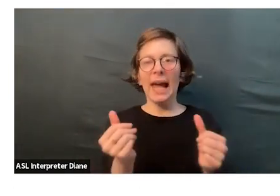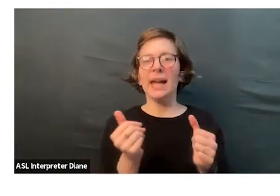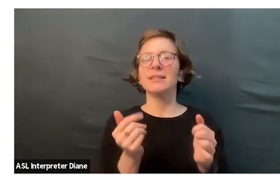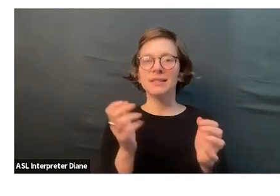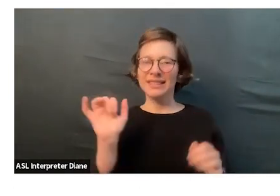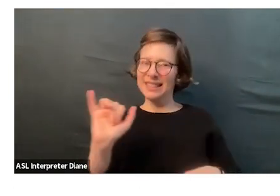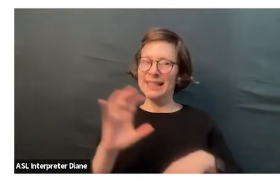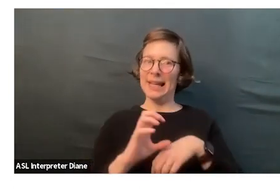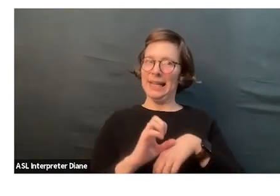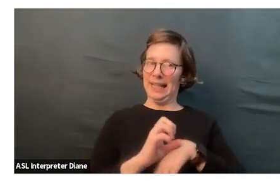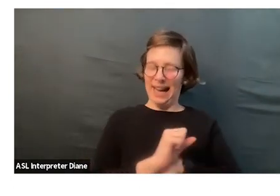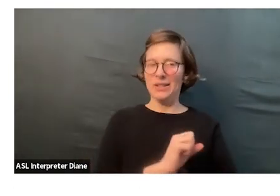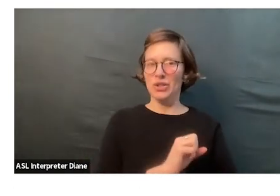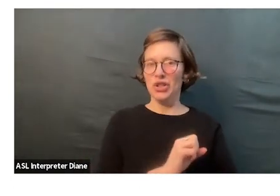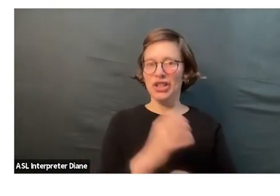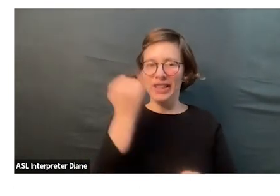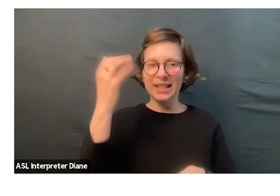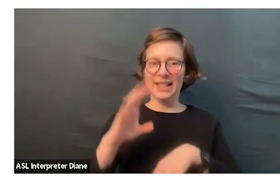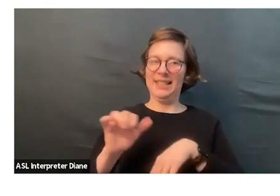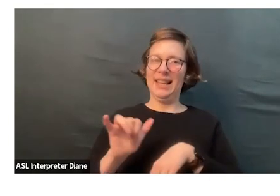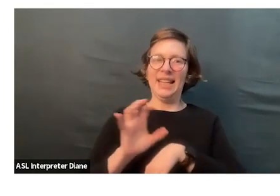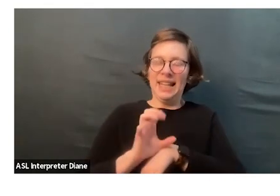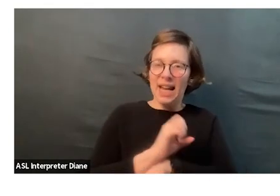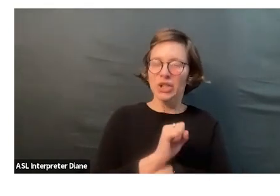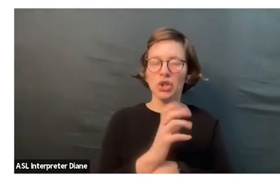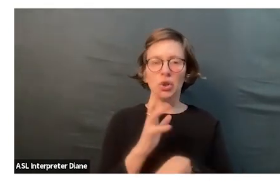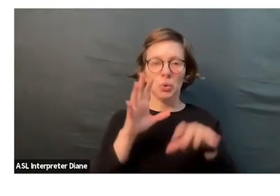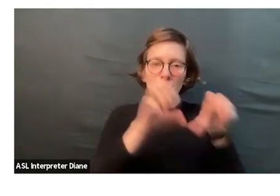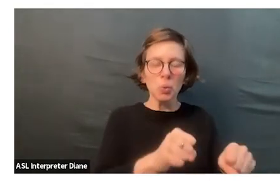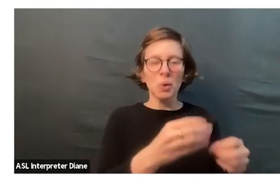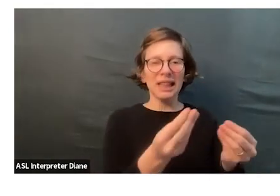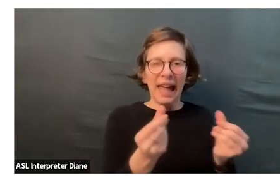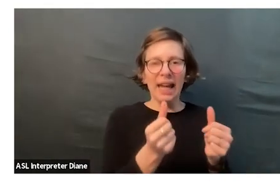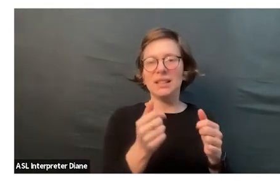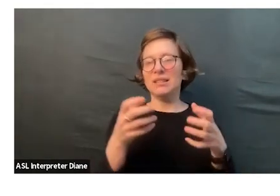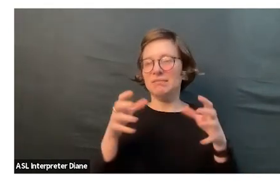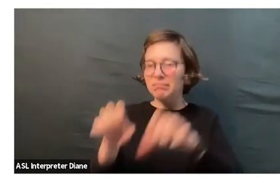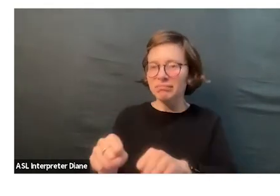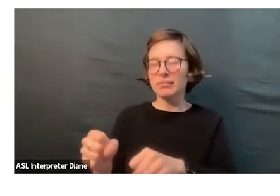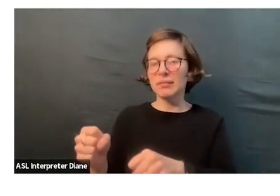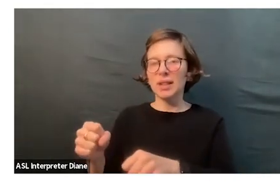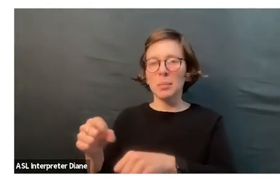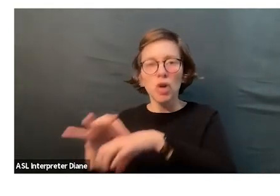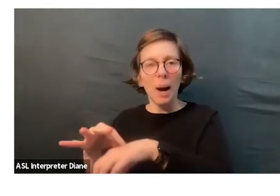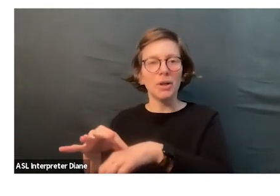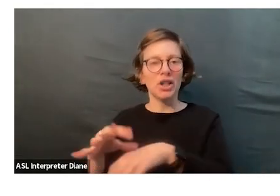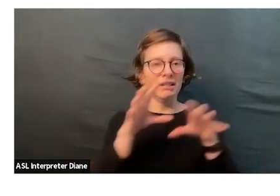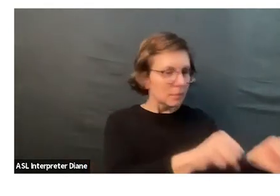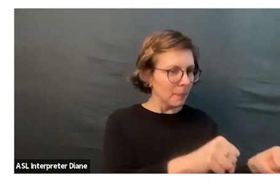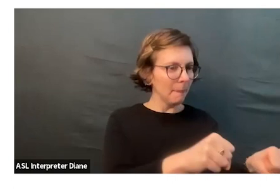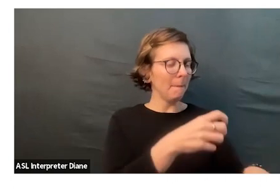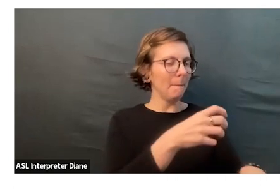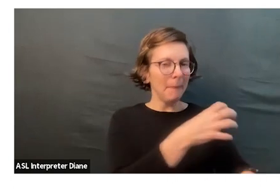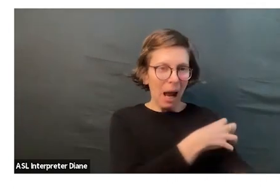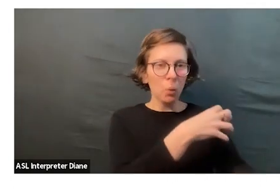similar ideological philosophies that say the settler has the God-given right to expand the terrain as far north,